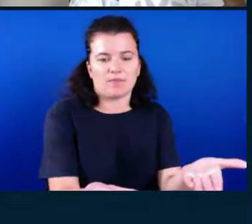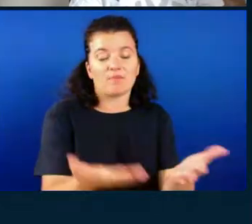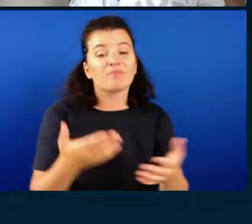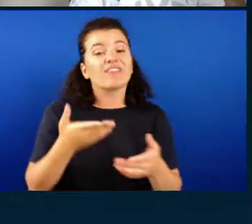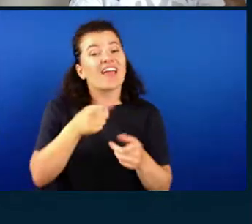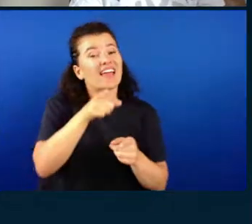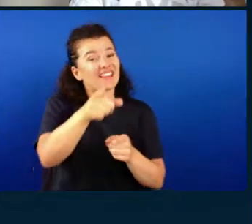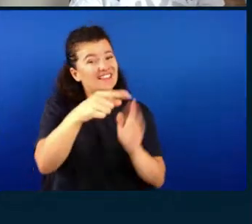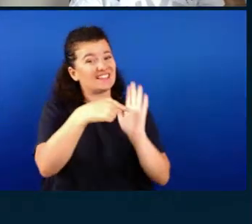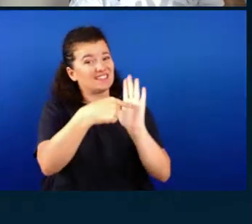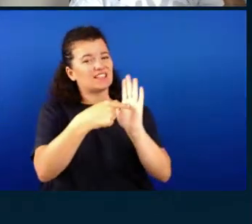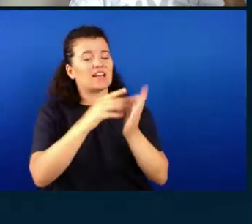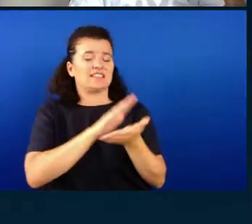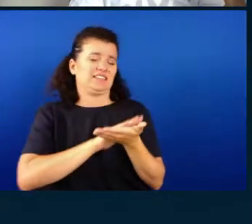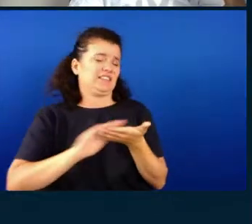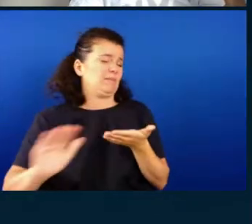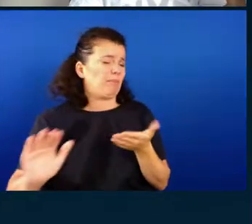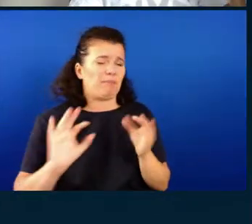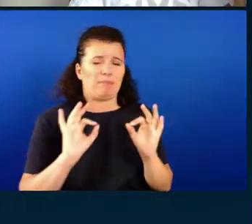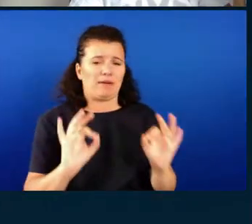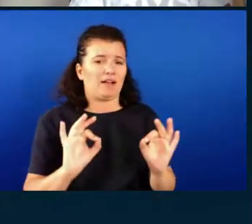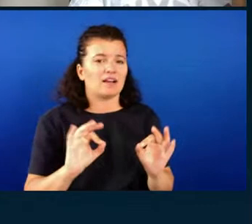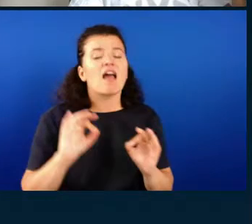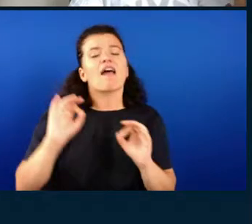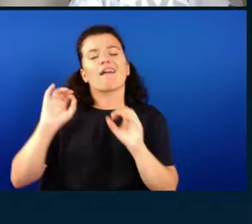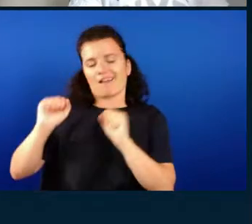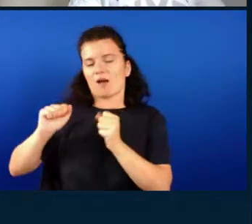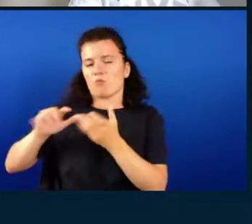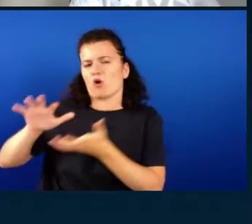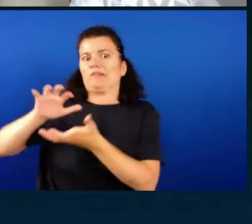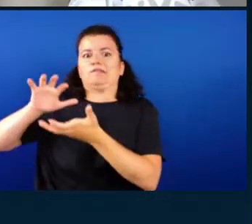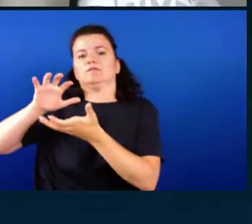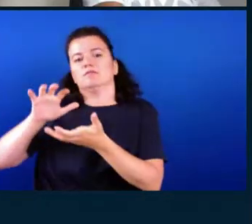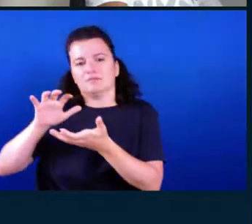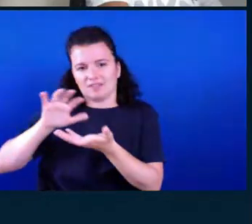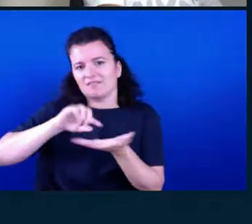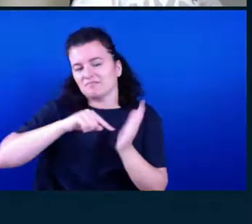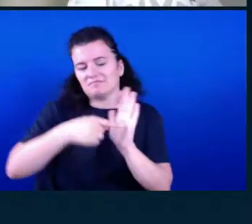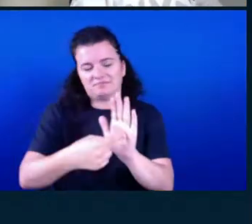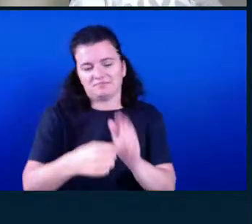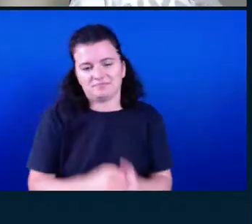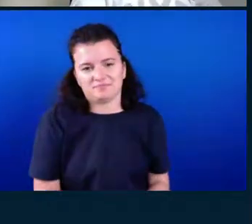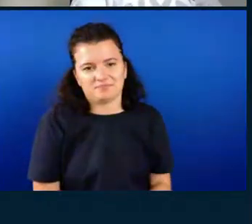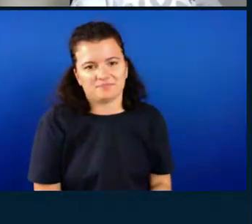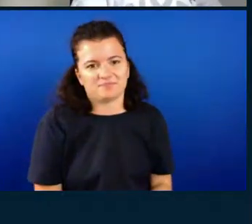than this small script. Let's go to the main PowerShell script.